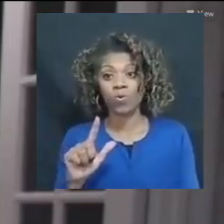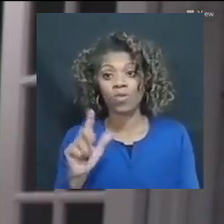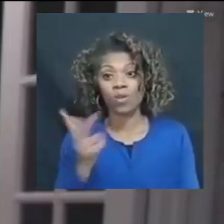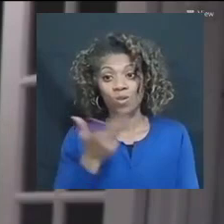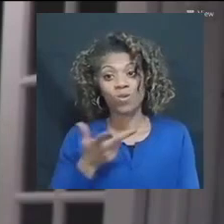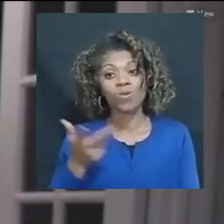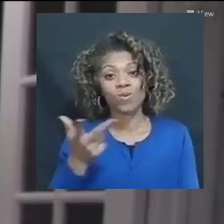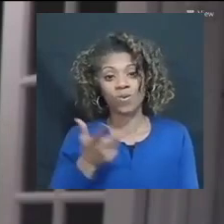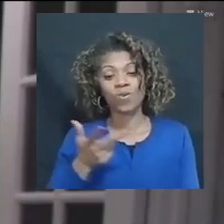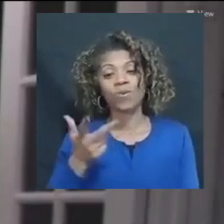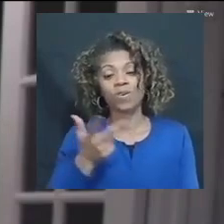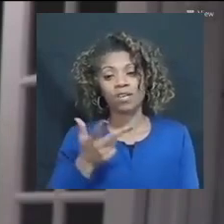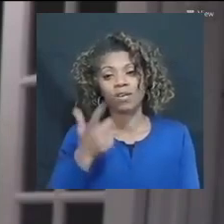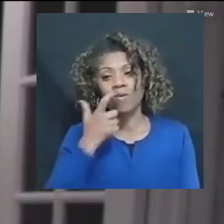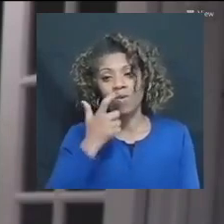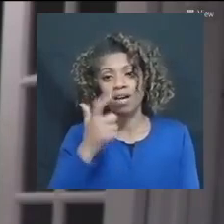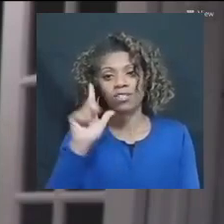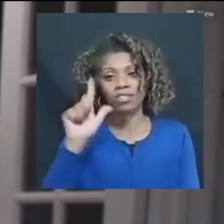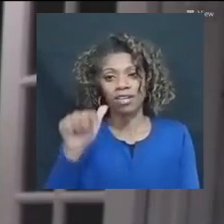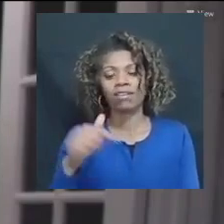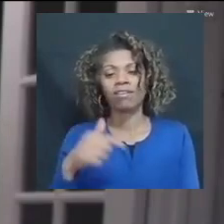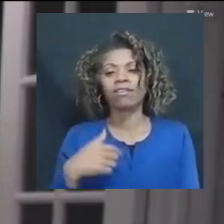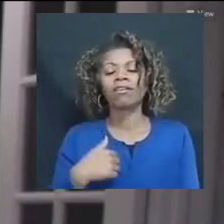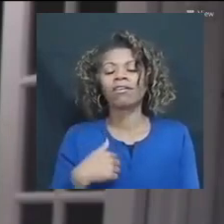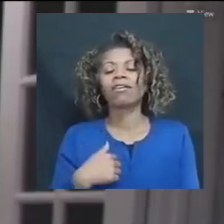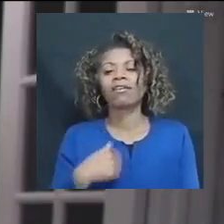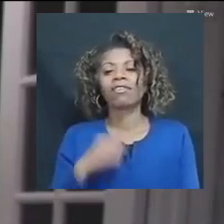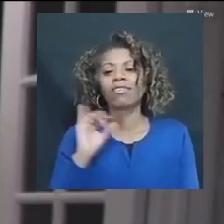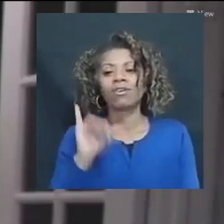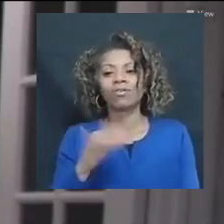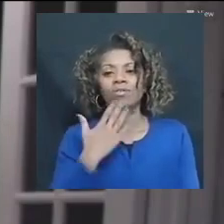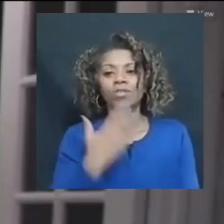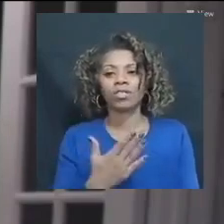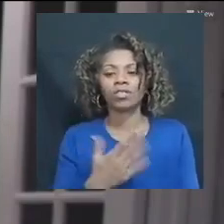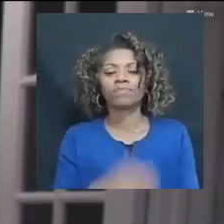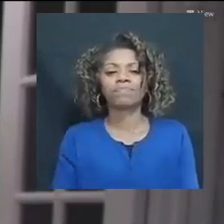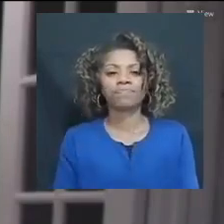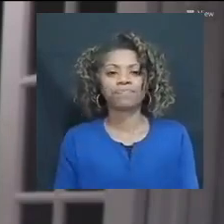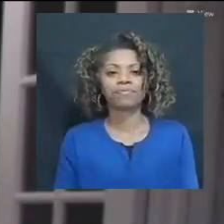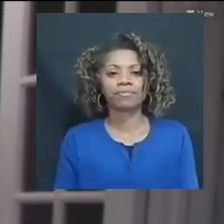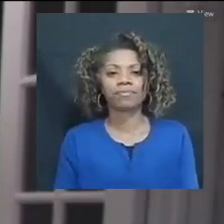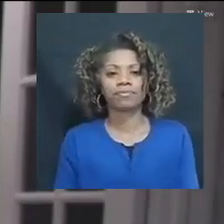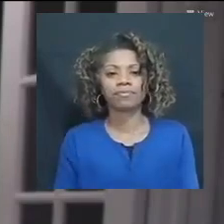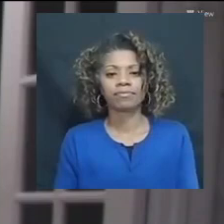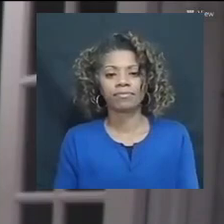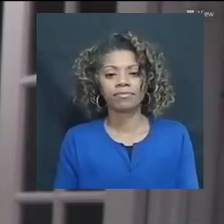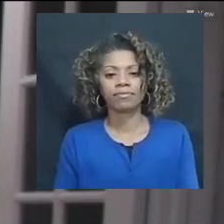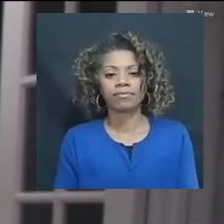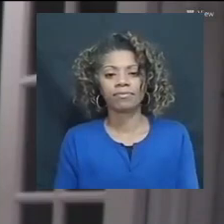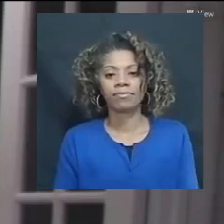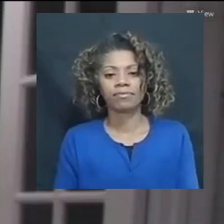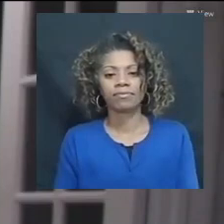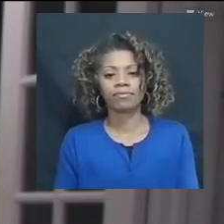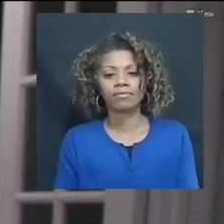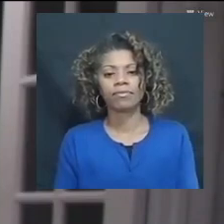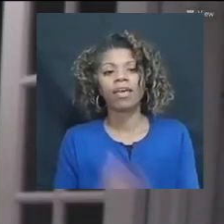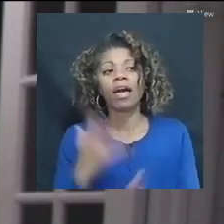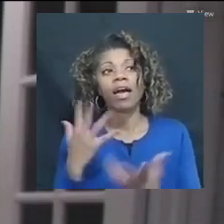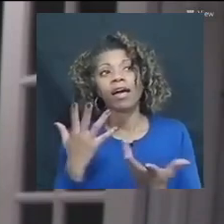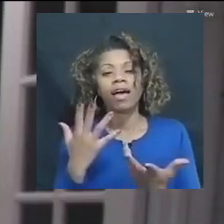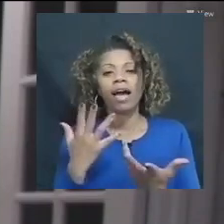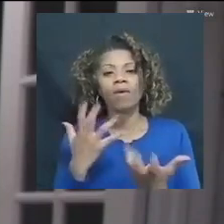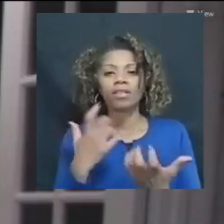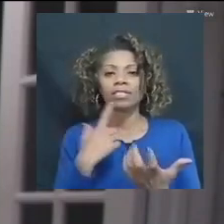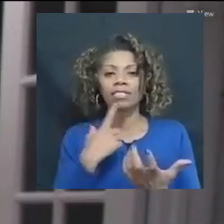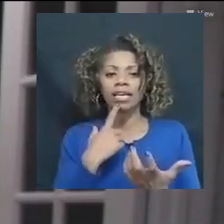them both later if you wish, or watch the other one that you're missing live. You can watch that later. Suffice to say, just want to thank a few